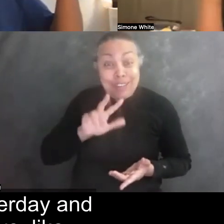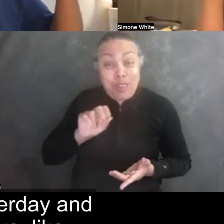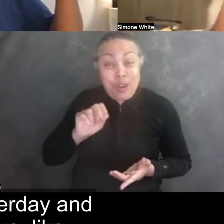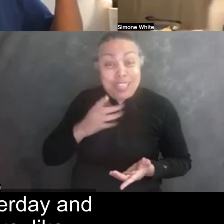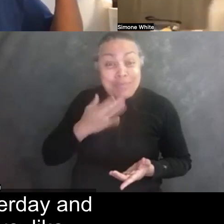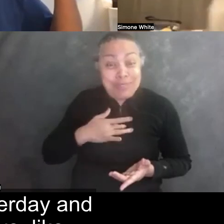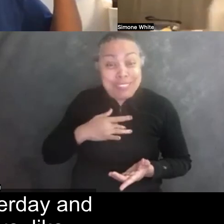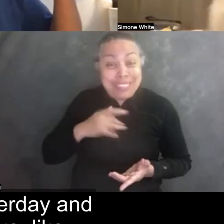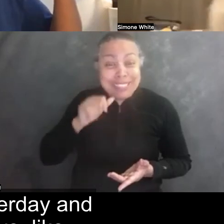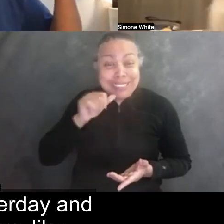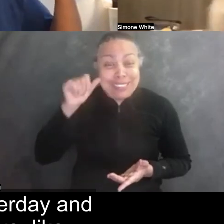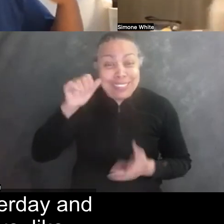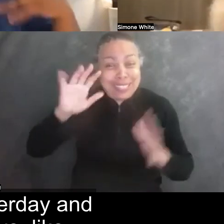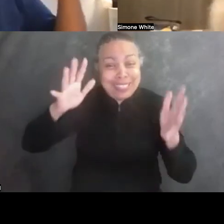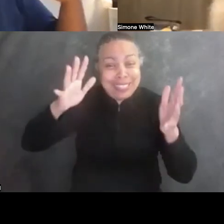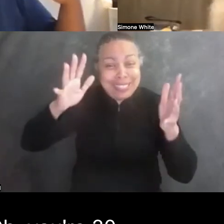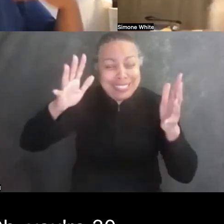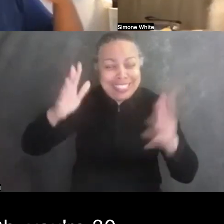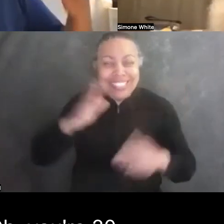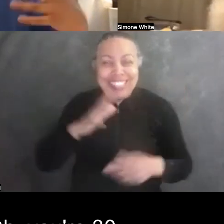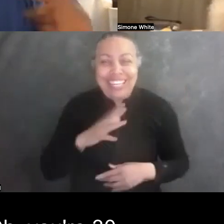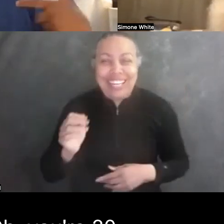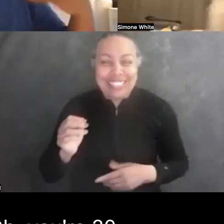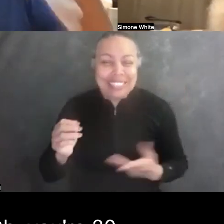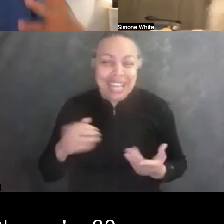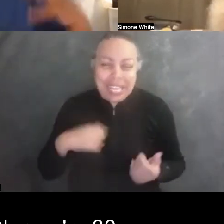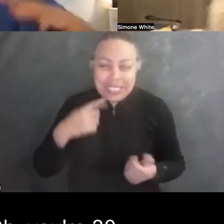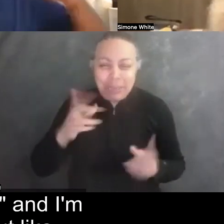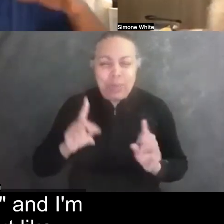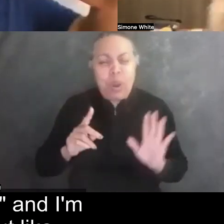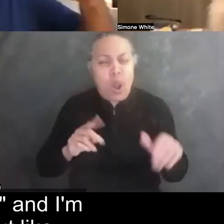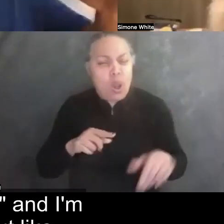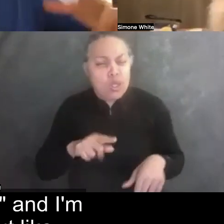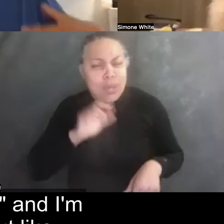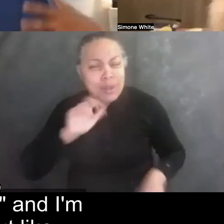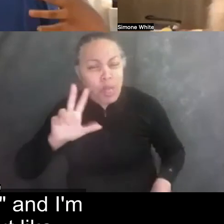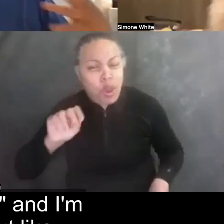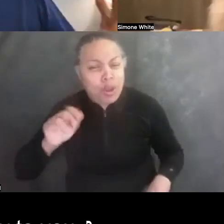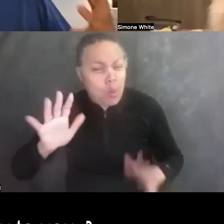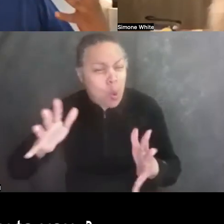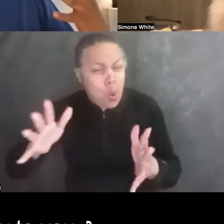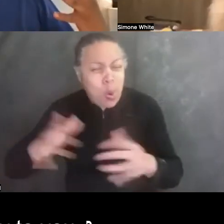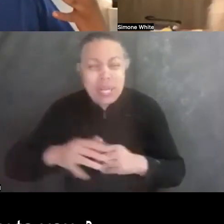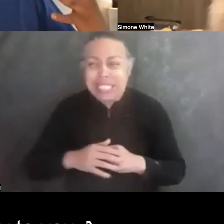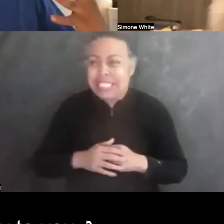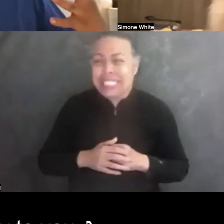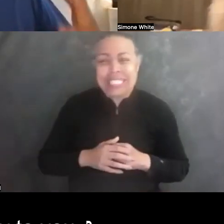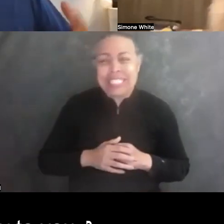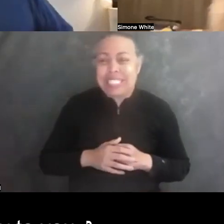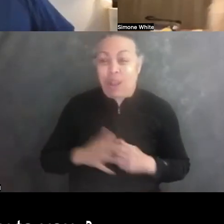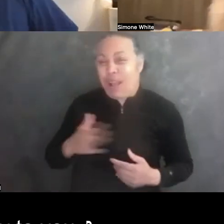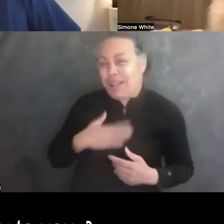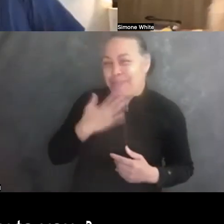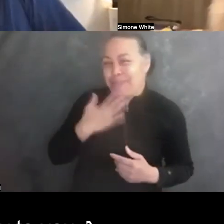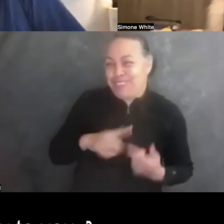like I have like, I tell people like, oh, you're 30, woo, woo, woo. And I'm like, yeah, but like. Happy birthday